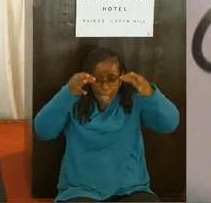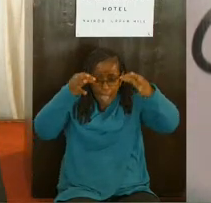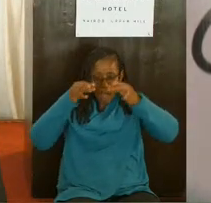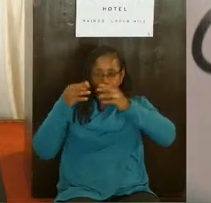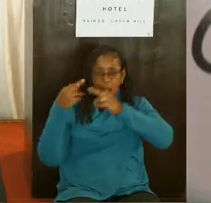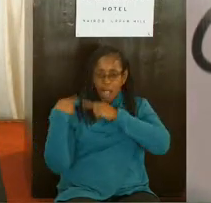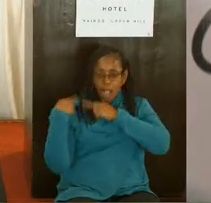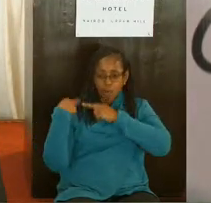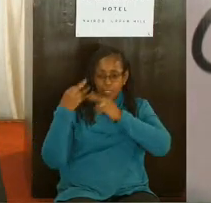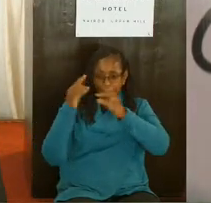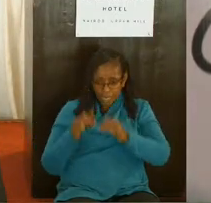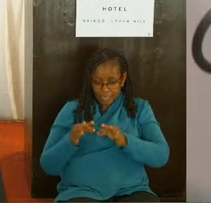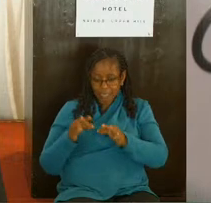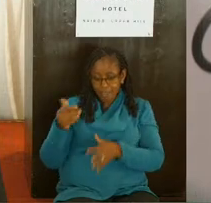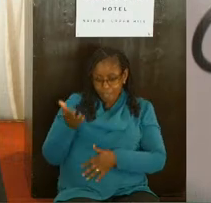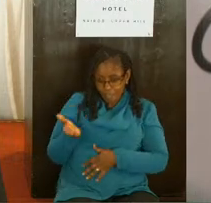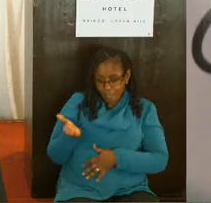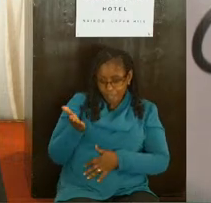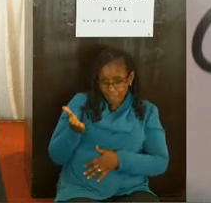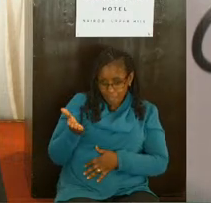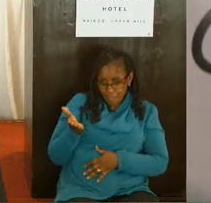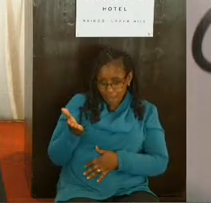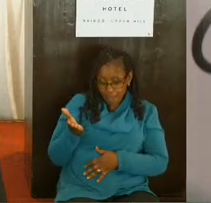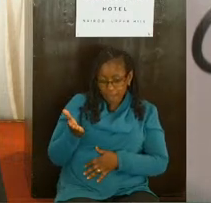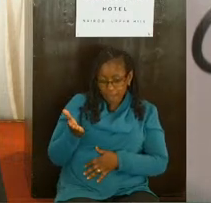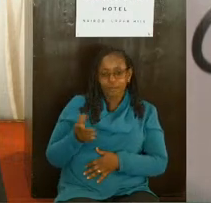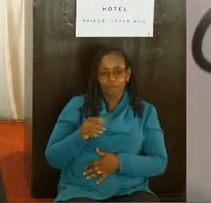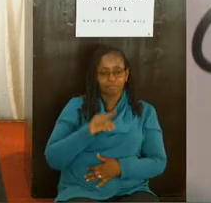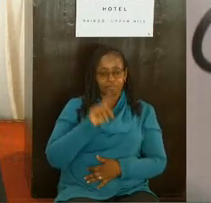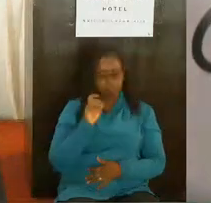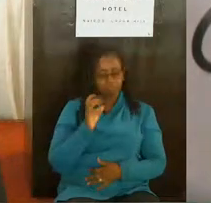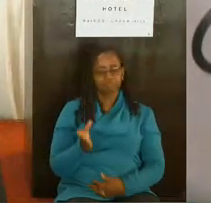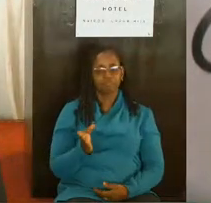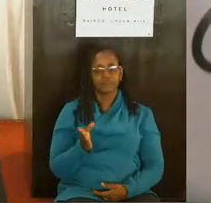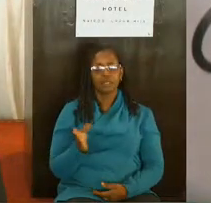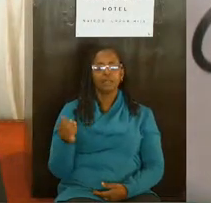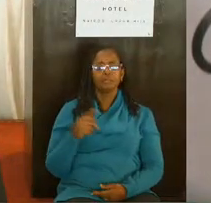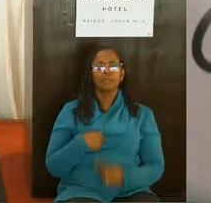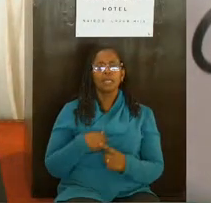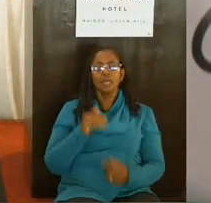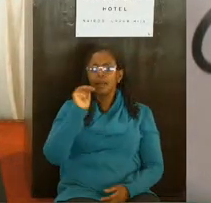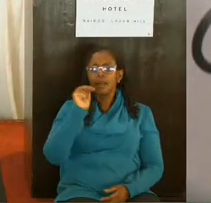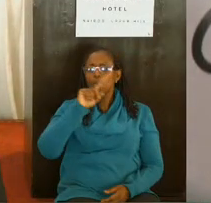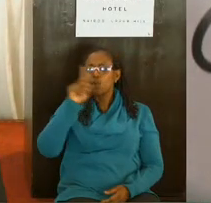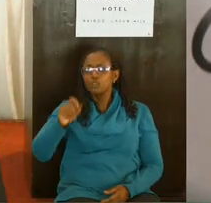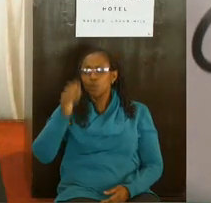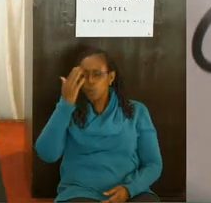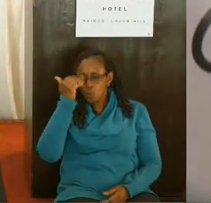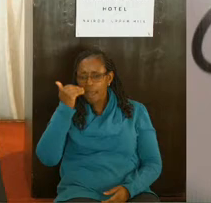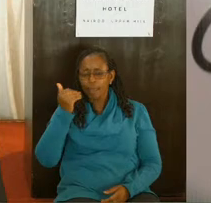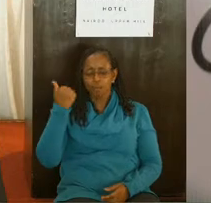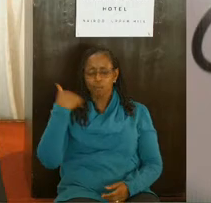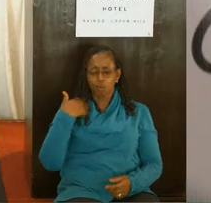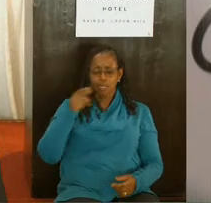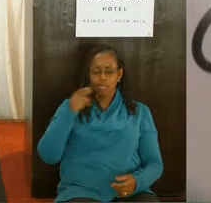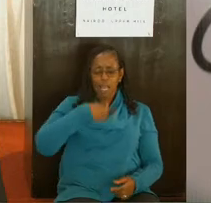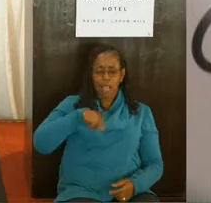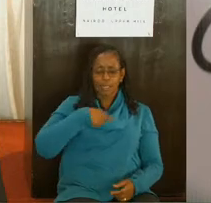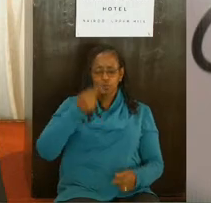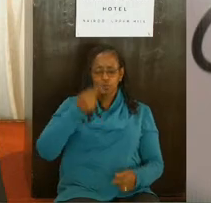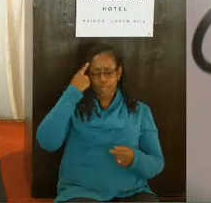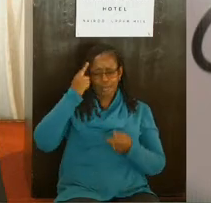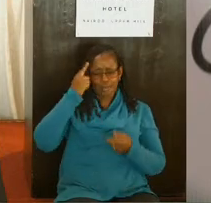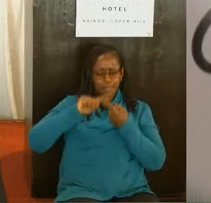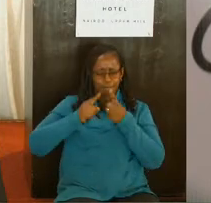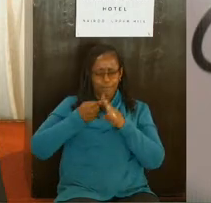I don't need answers um Sheila but I ask you those questions for reflection because I know those are things we